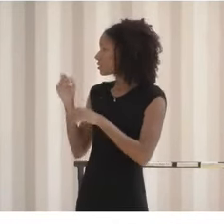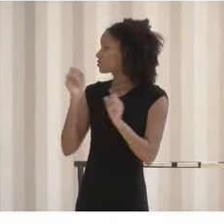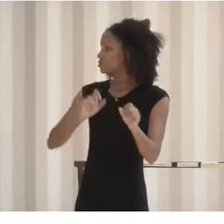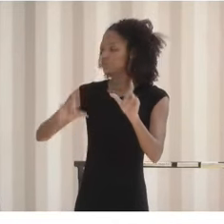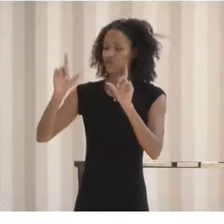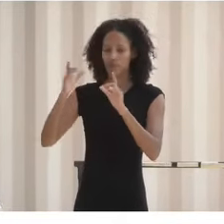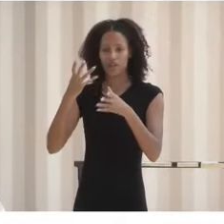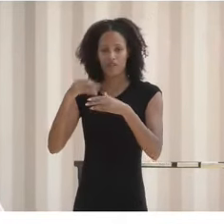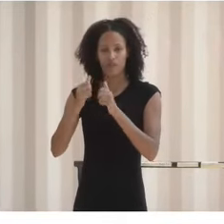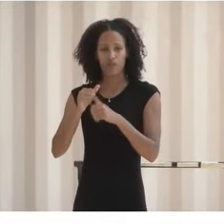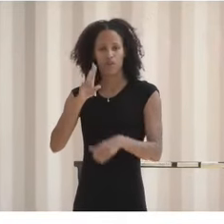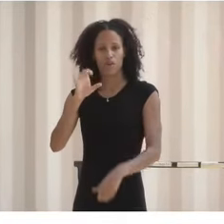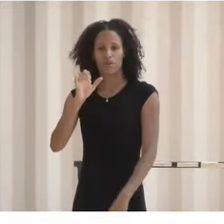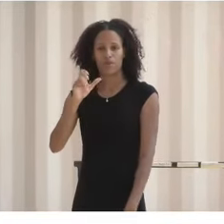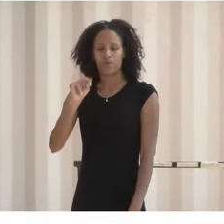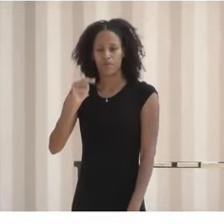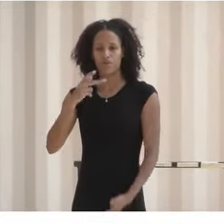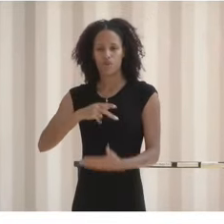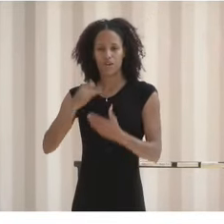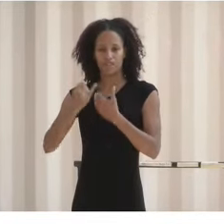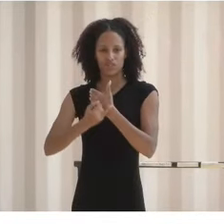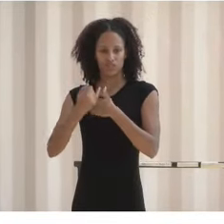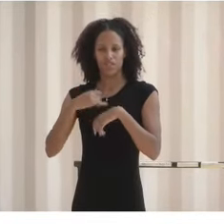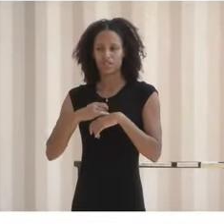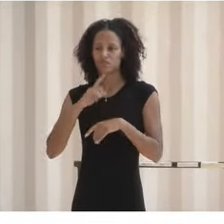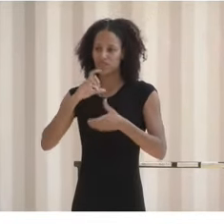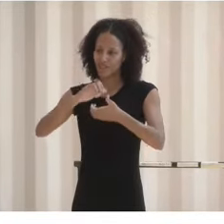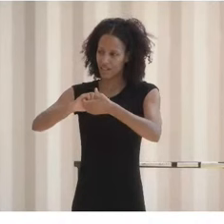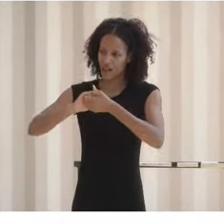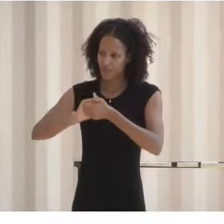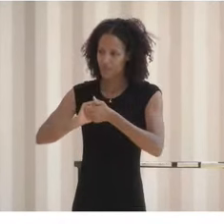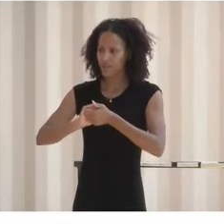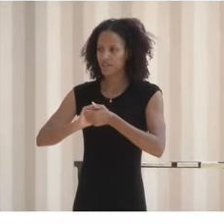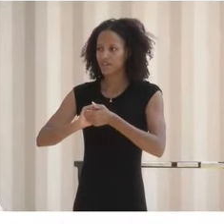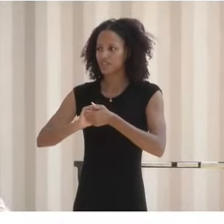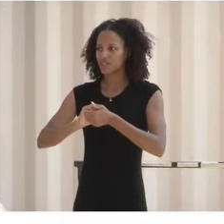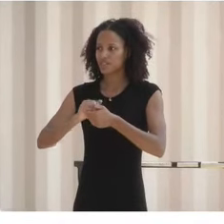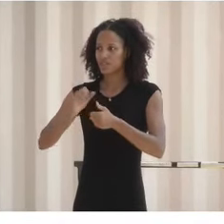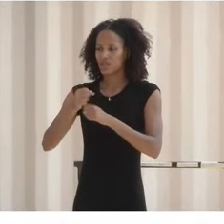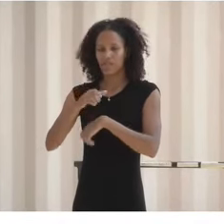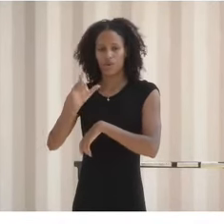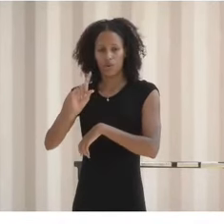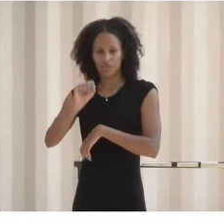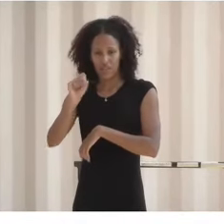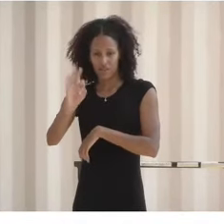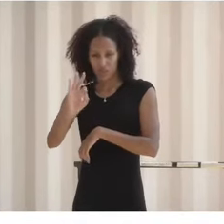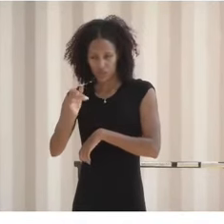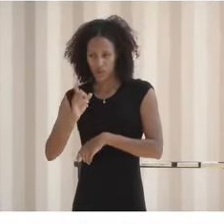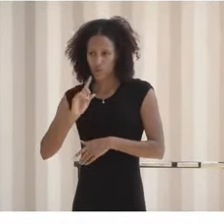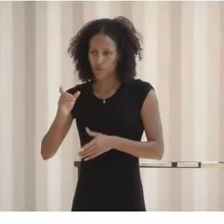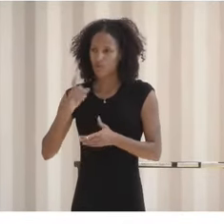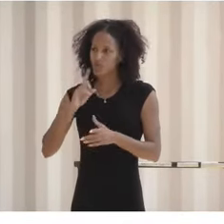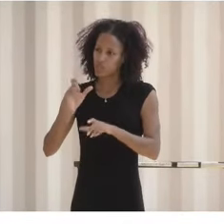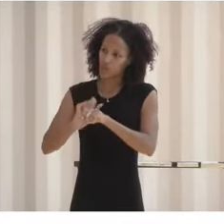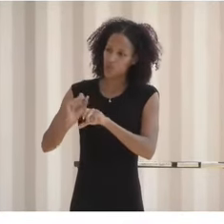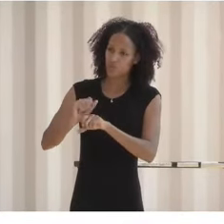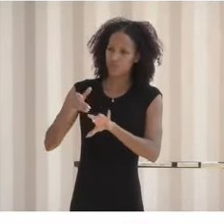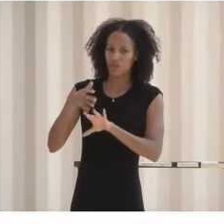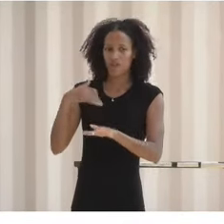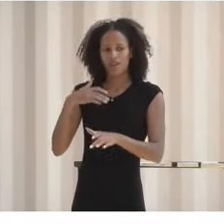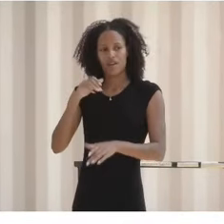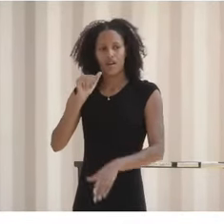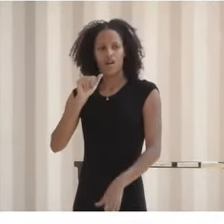Urban Projects, an interdisciplinary design collaborative based in San Francisco that works at the intersection of